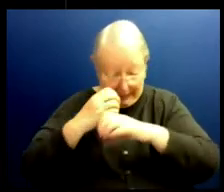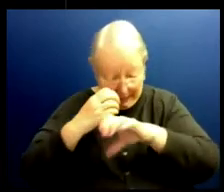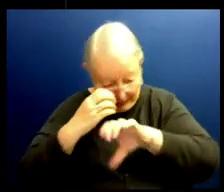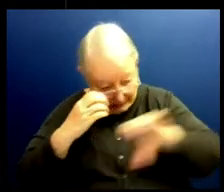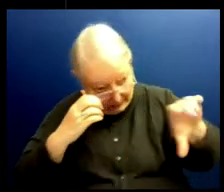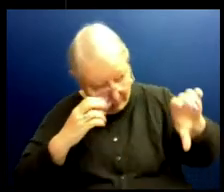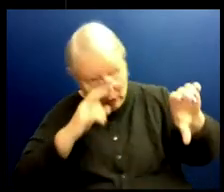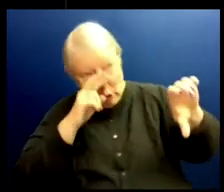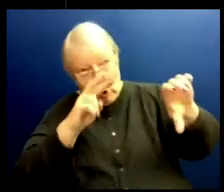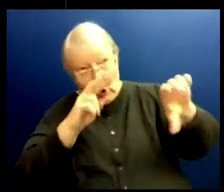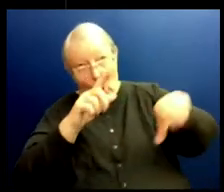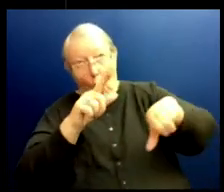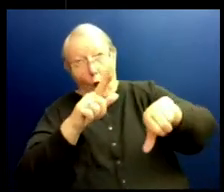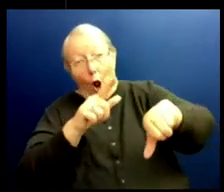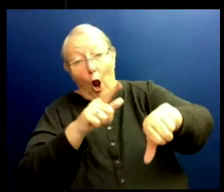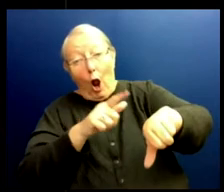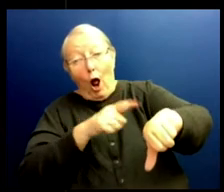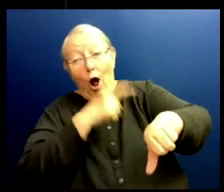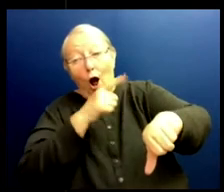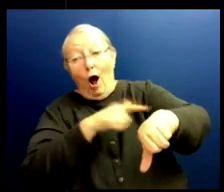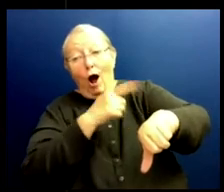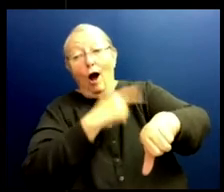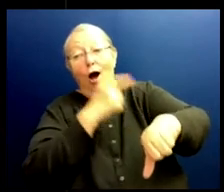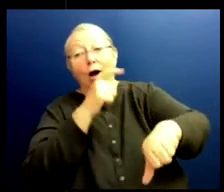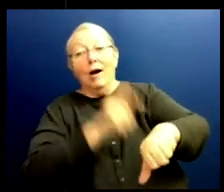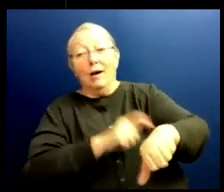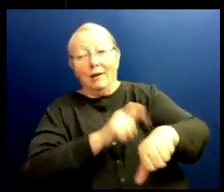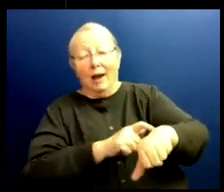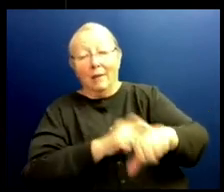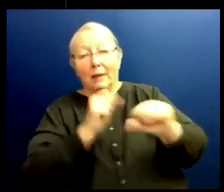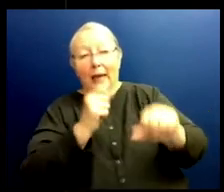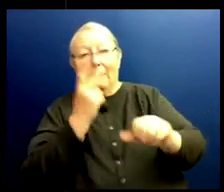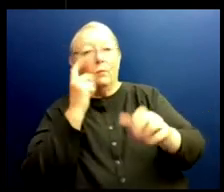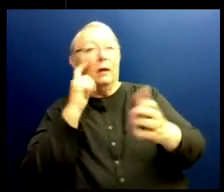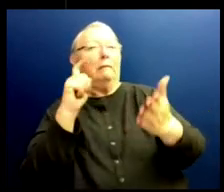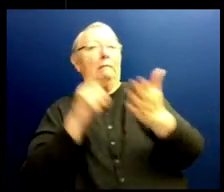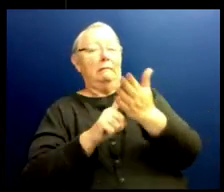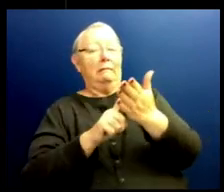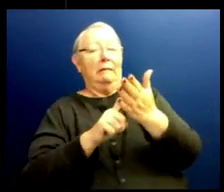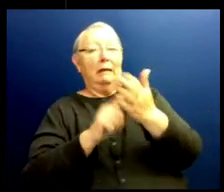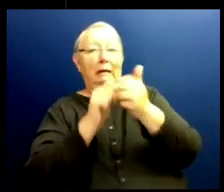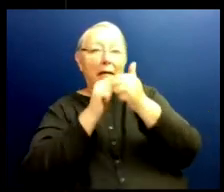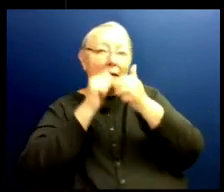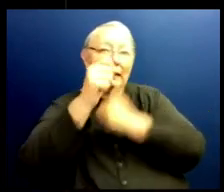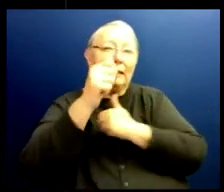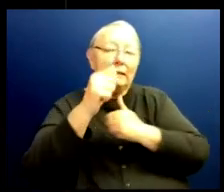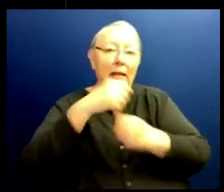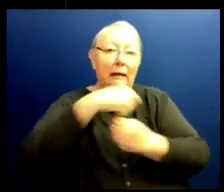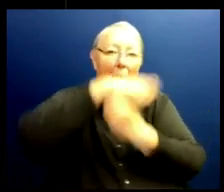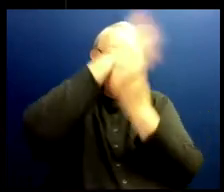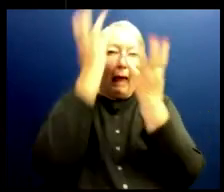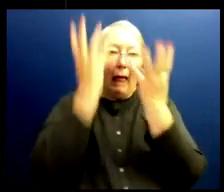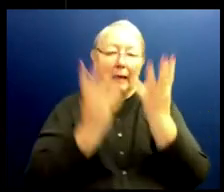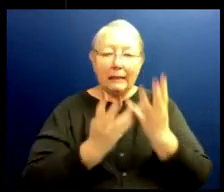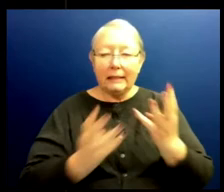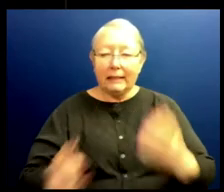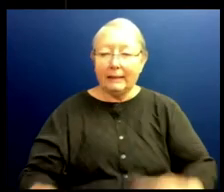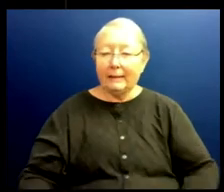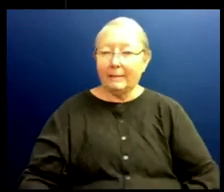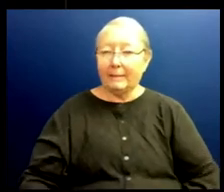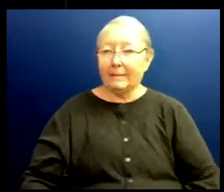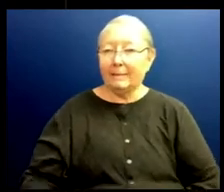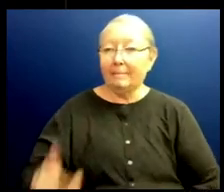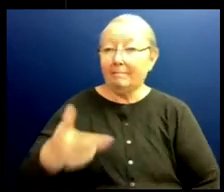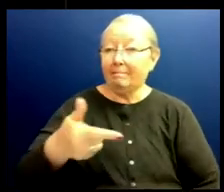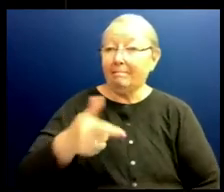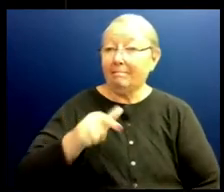see if we could detect very distant galaxies. So this was a risky project because there was